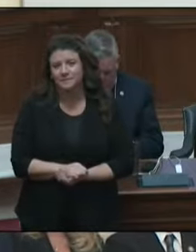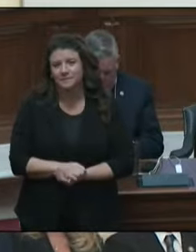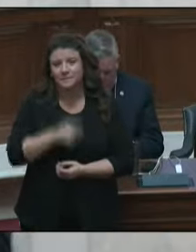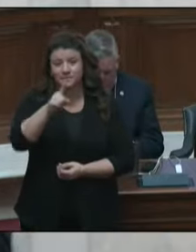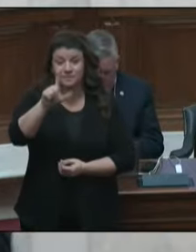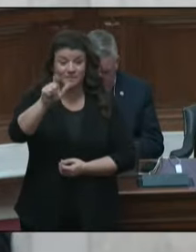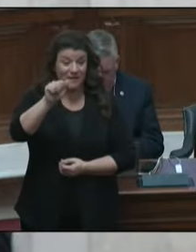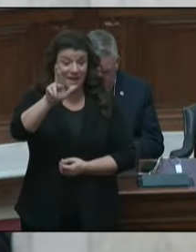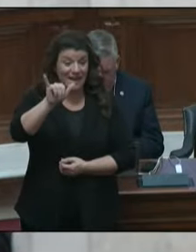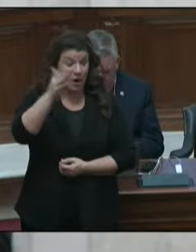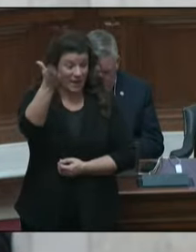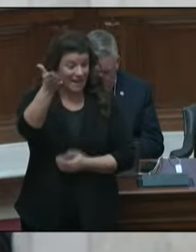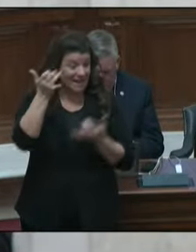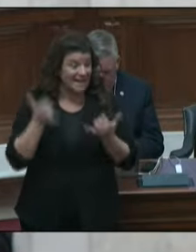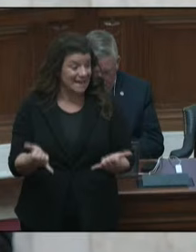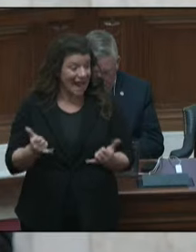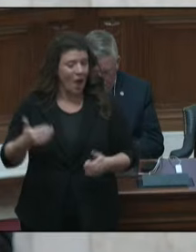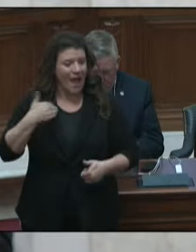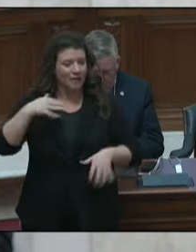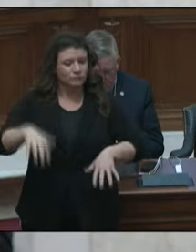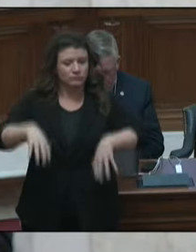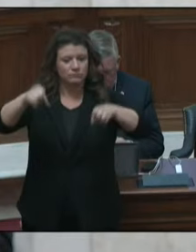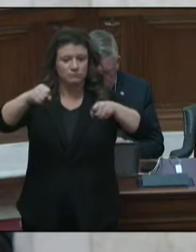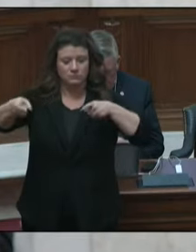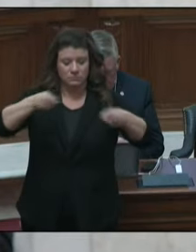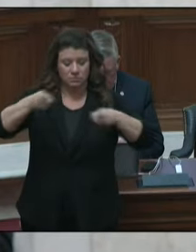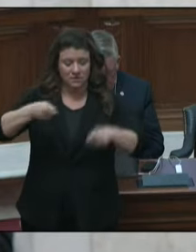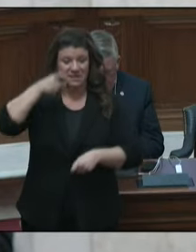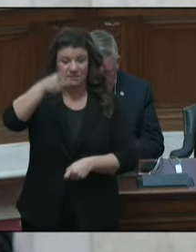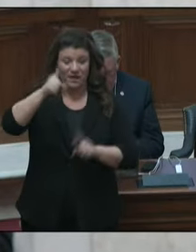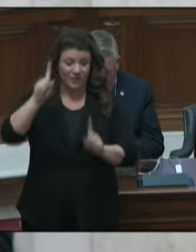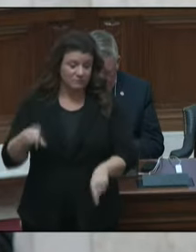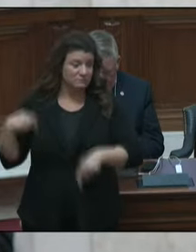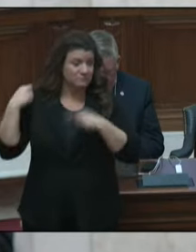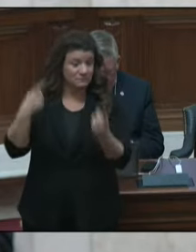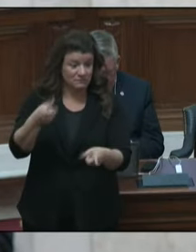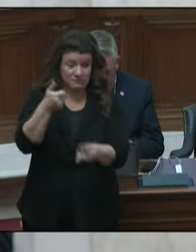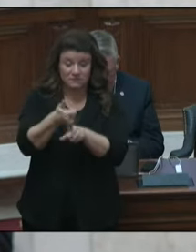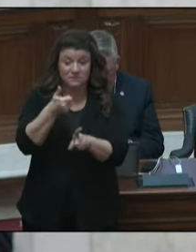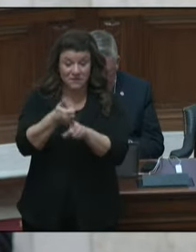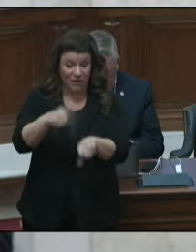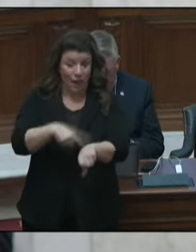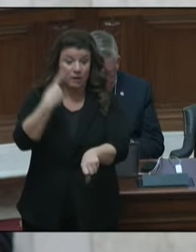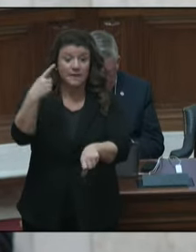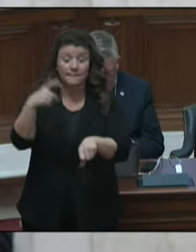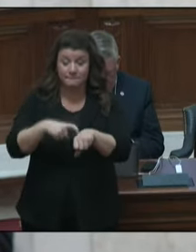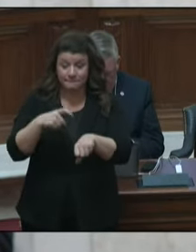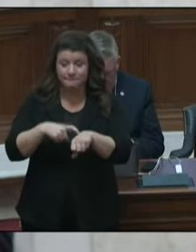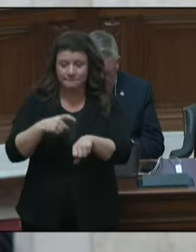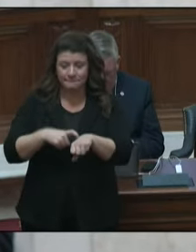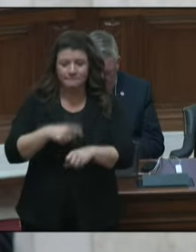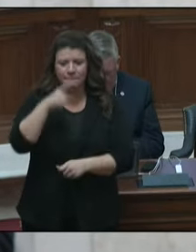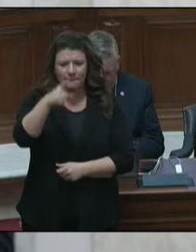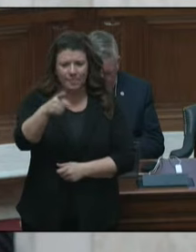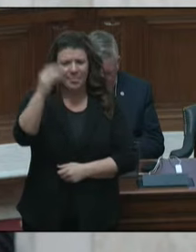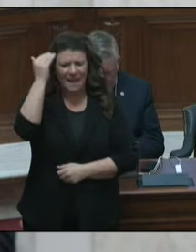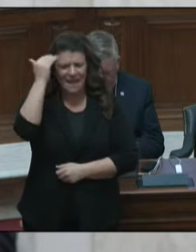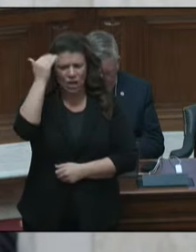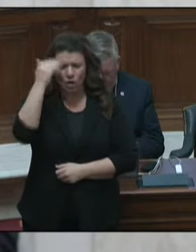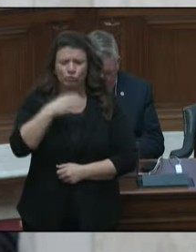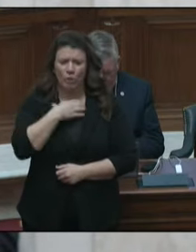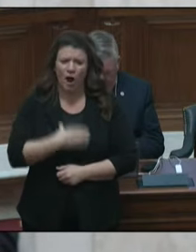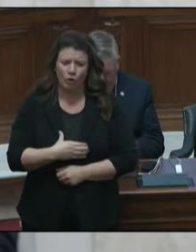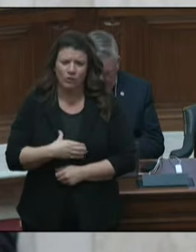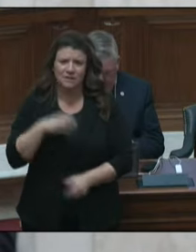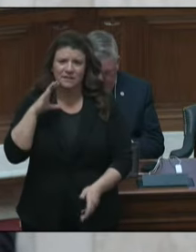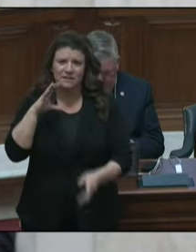Larry now has the reins and has been there a long time himself. He knows what hunger really is all